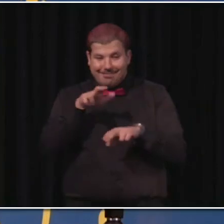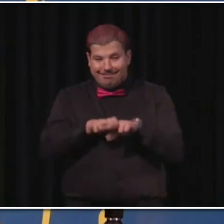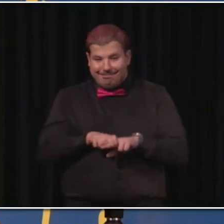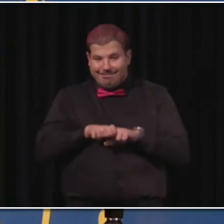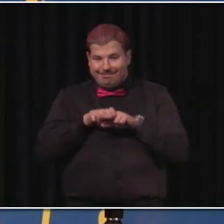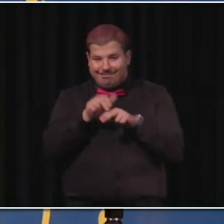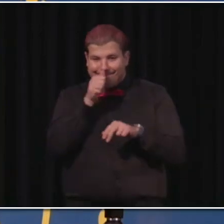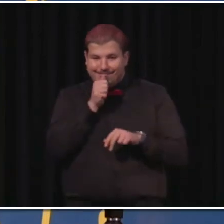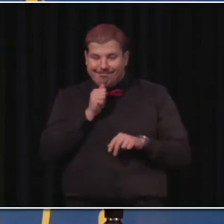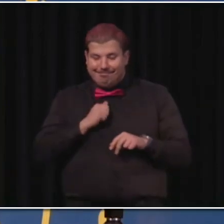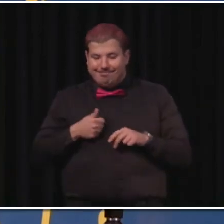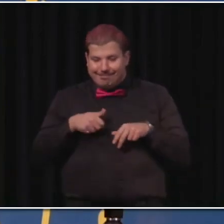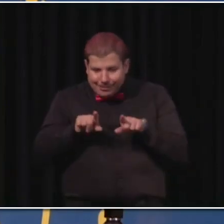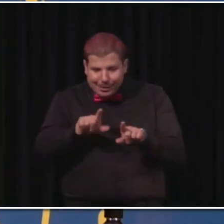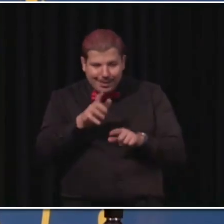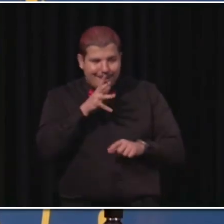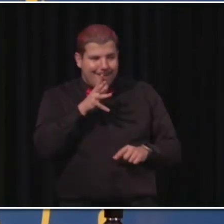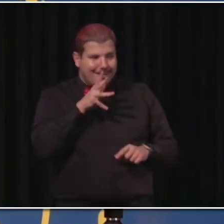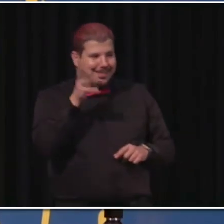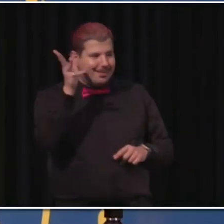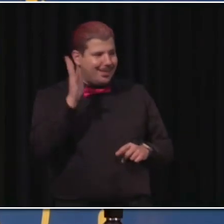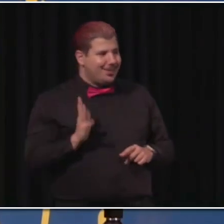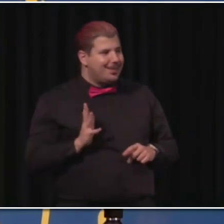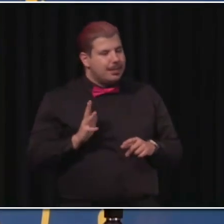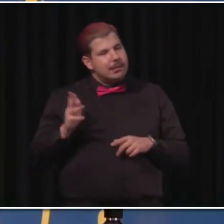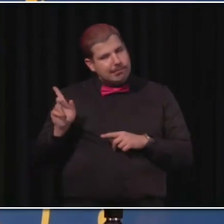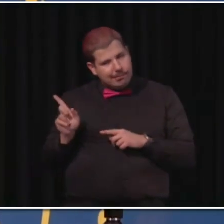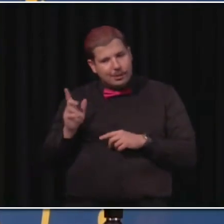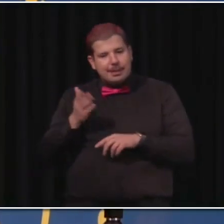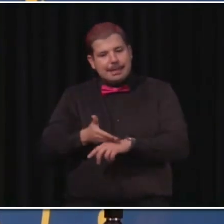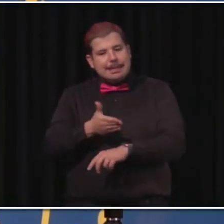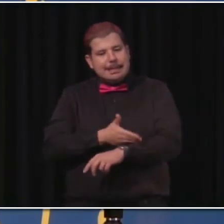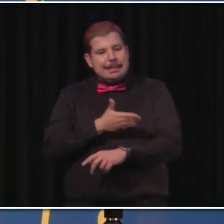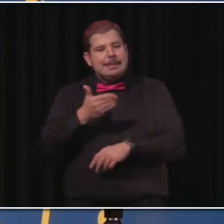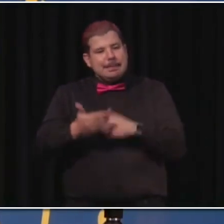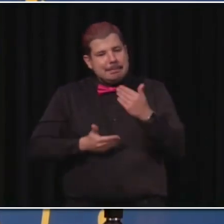during Mommy's speech. She's making progress.